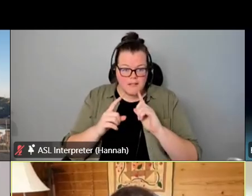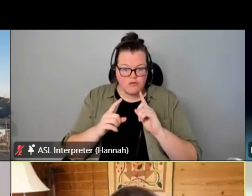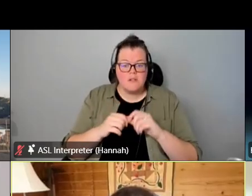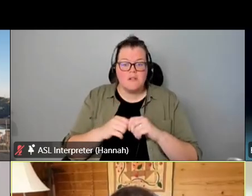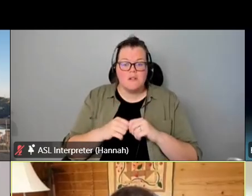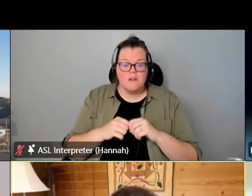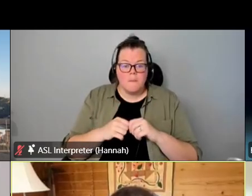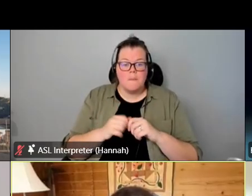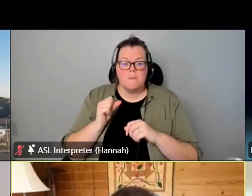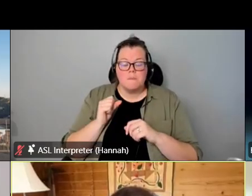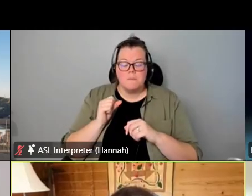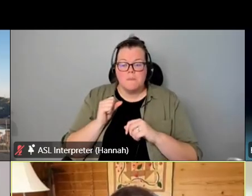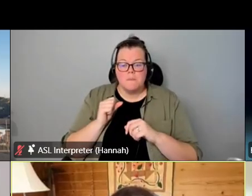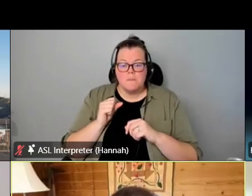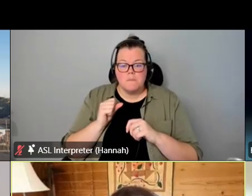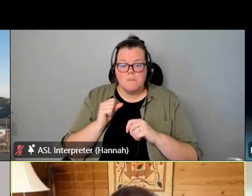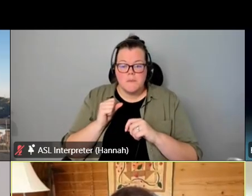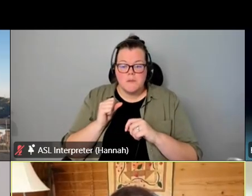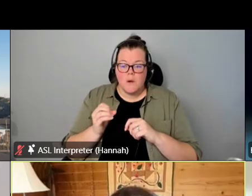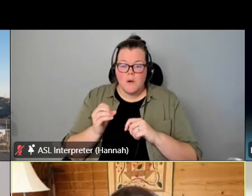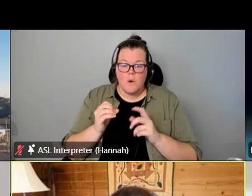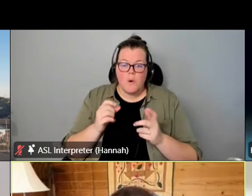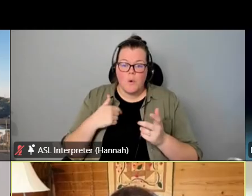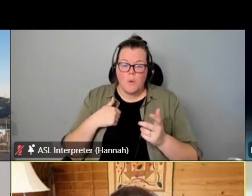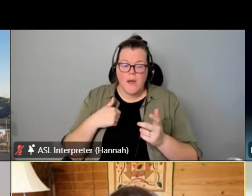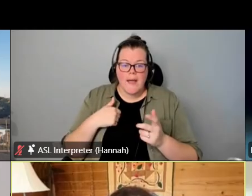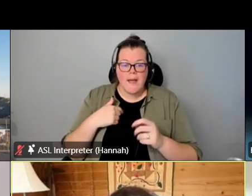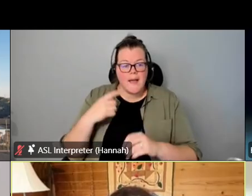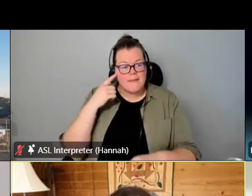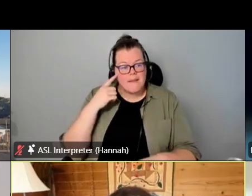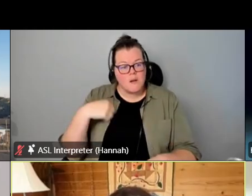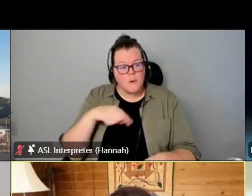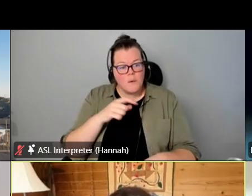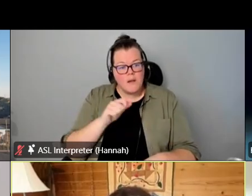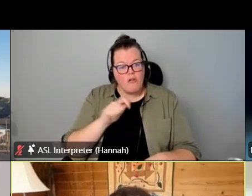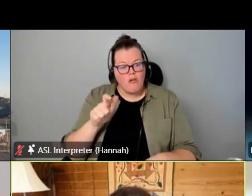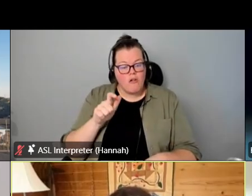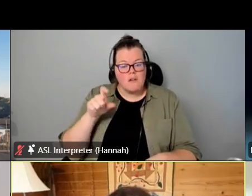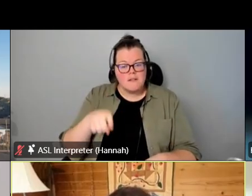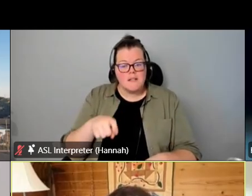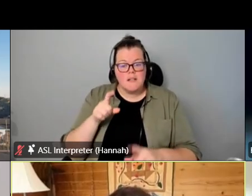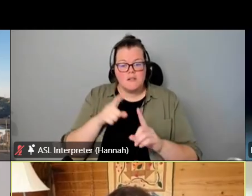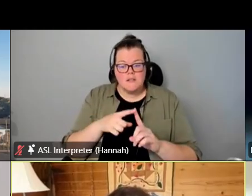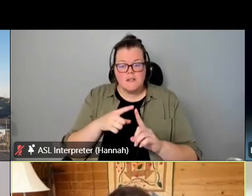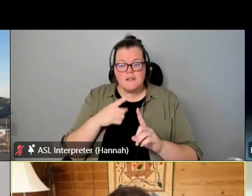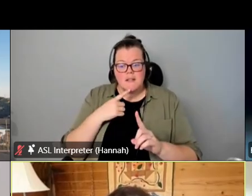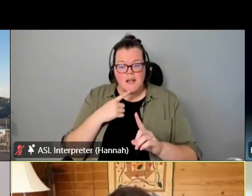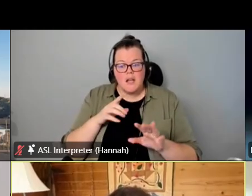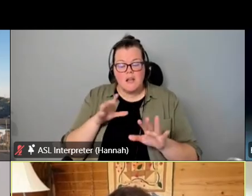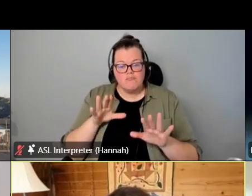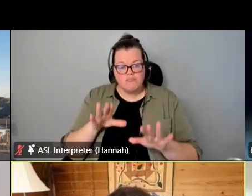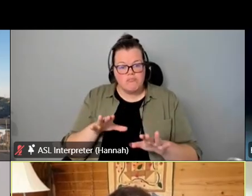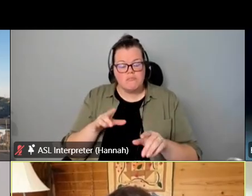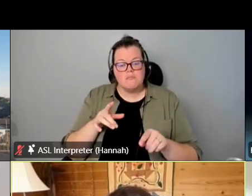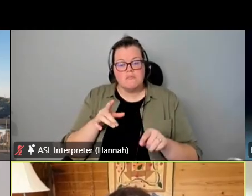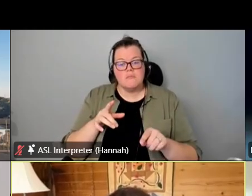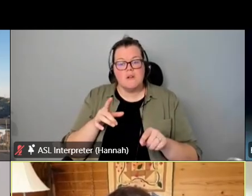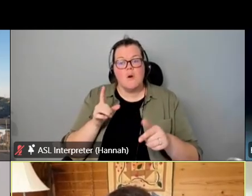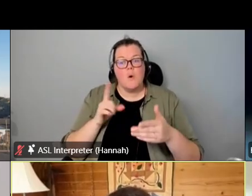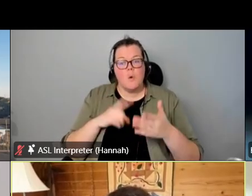I just really think that we all need to say, look, what